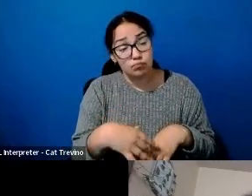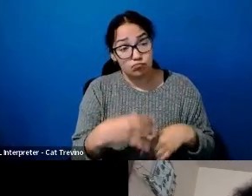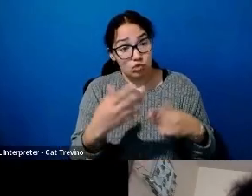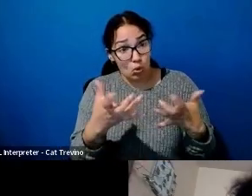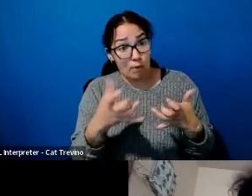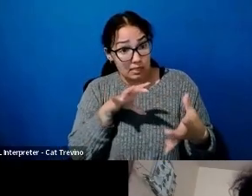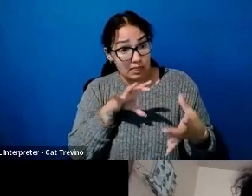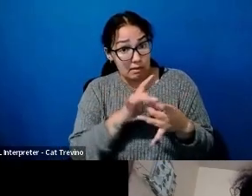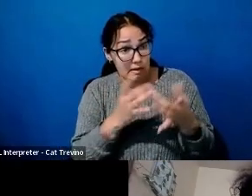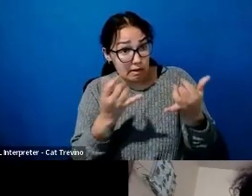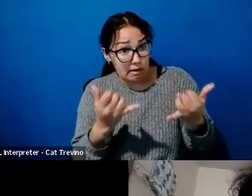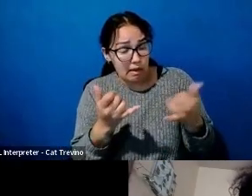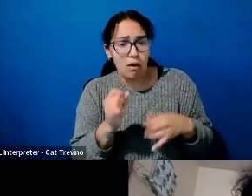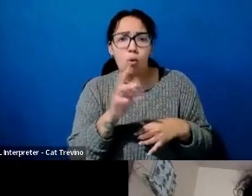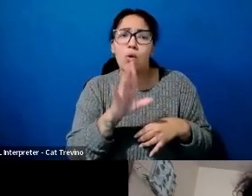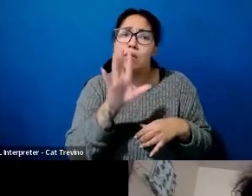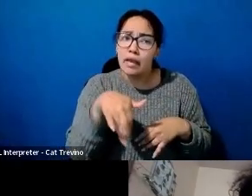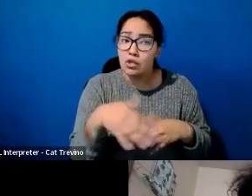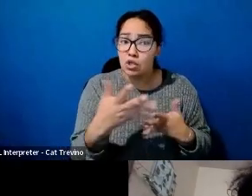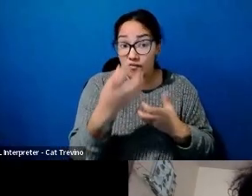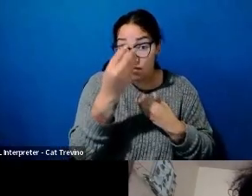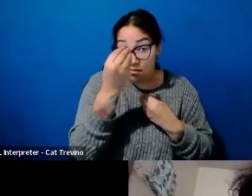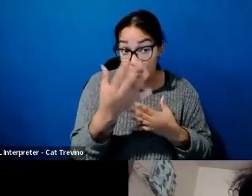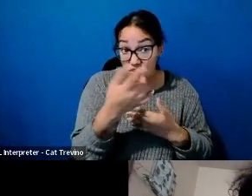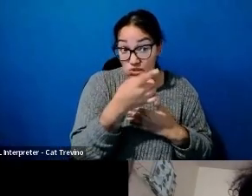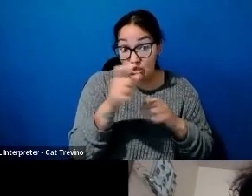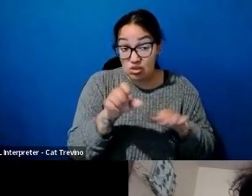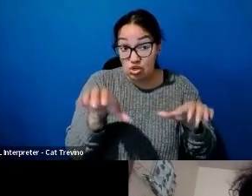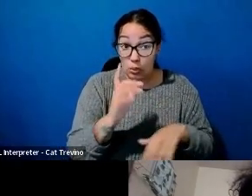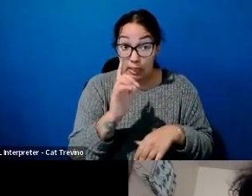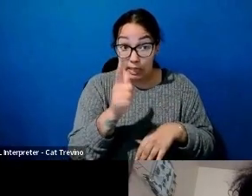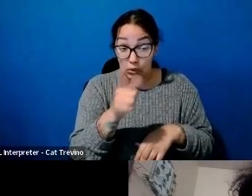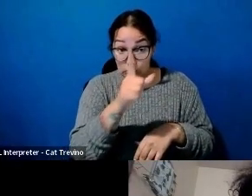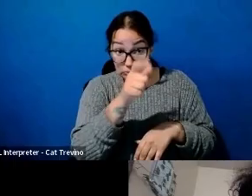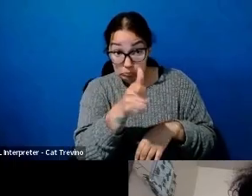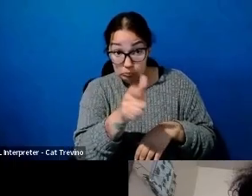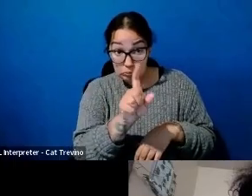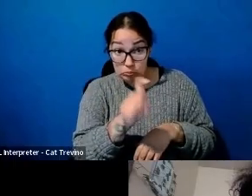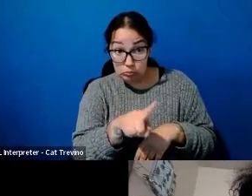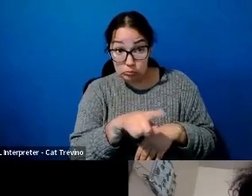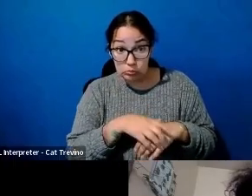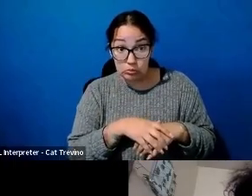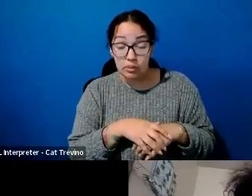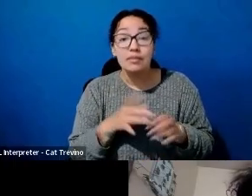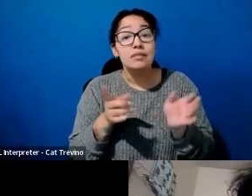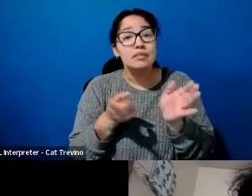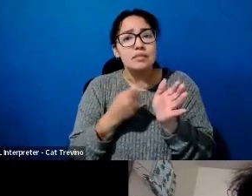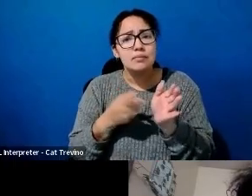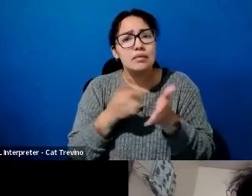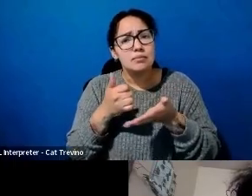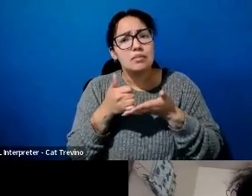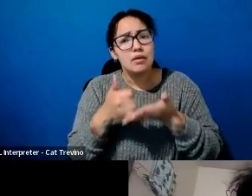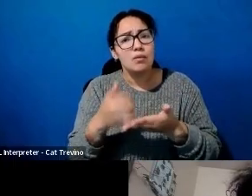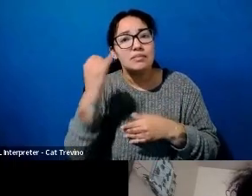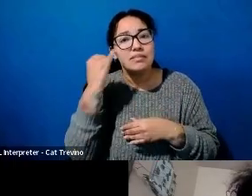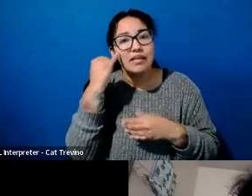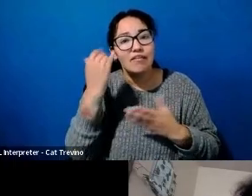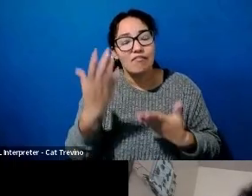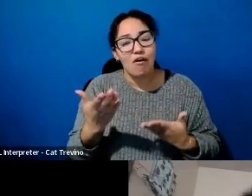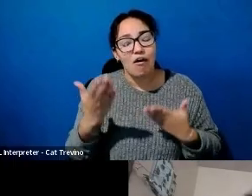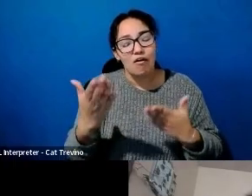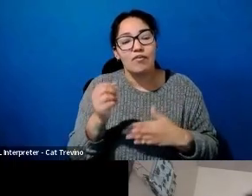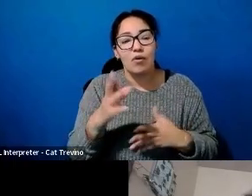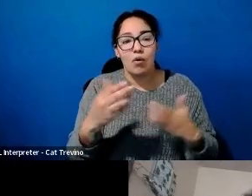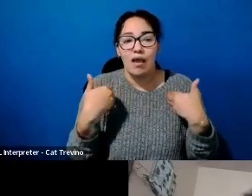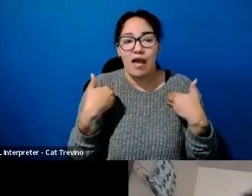you now? Or do you want the information so you can do it later? And sometimes it helps if you have